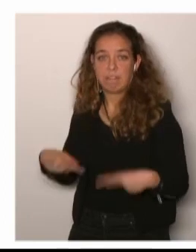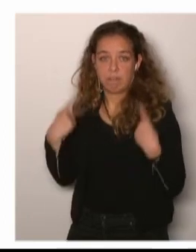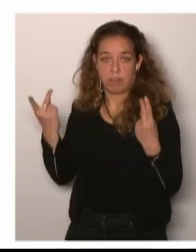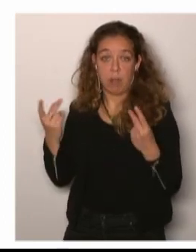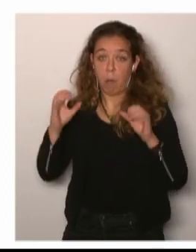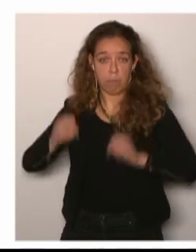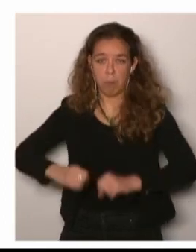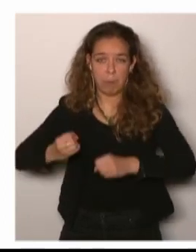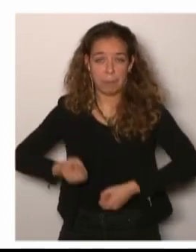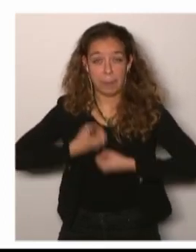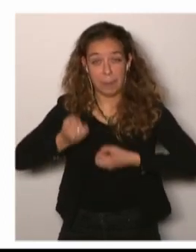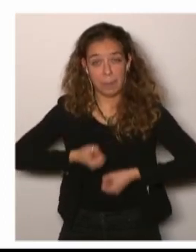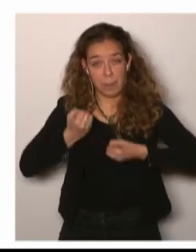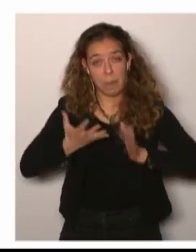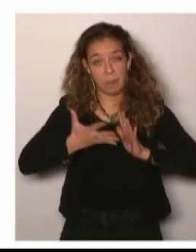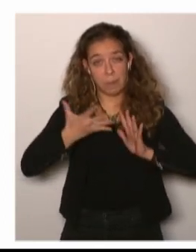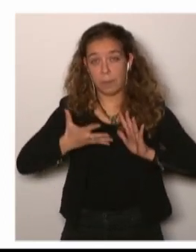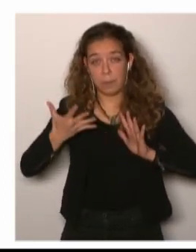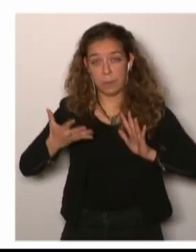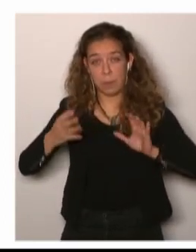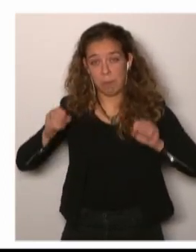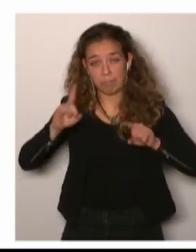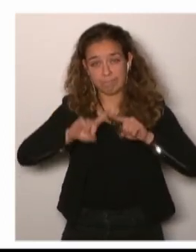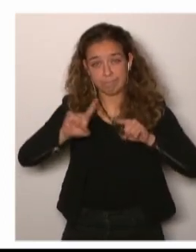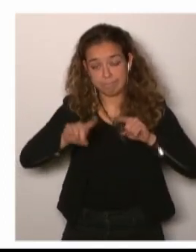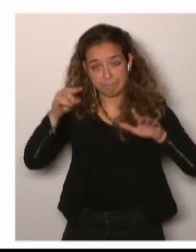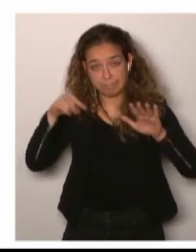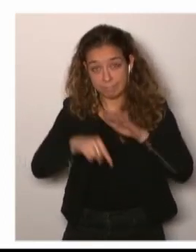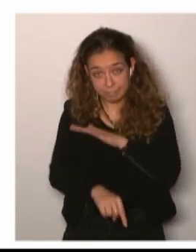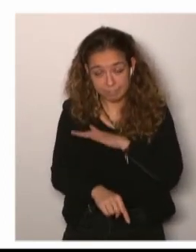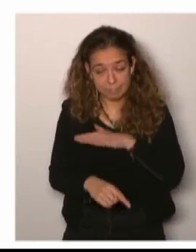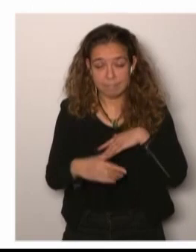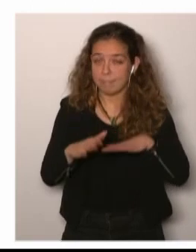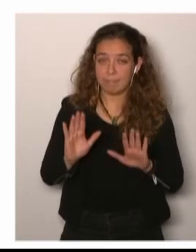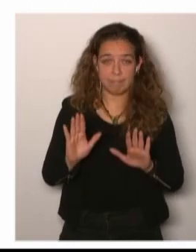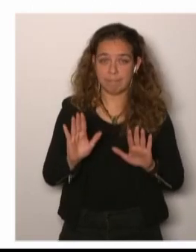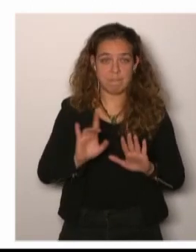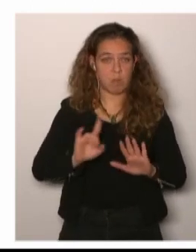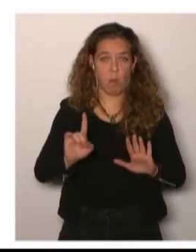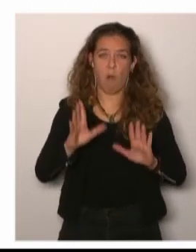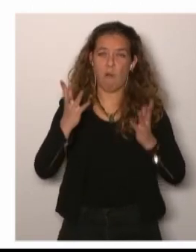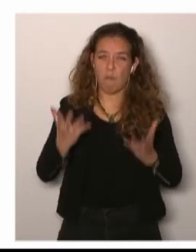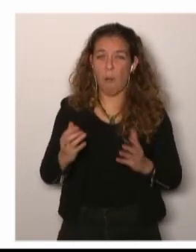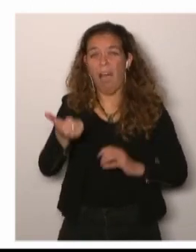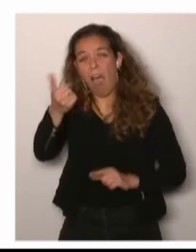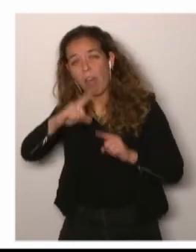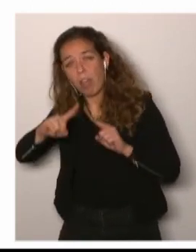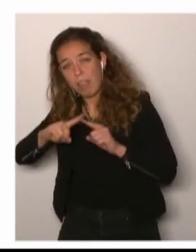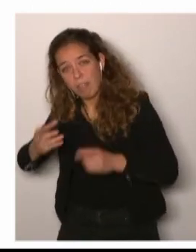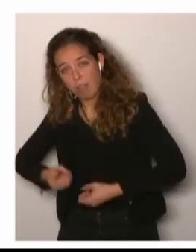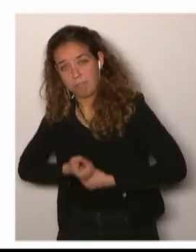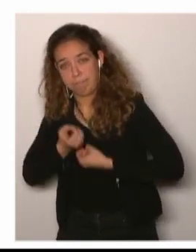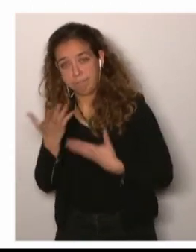detail, but maybe I just mention a point which Joanna mentioned, which is